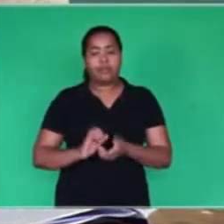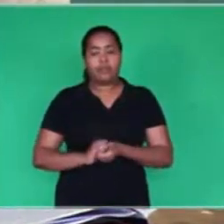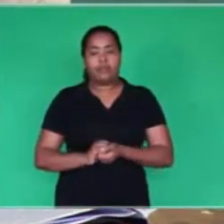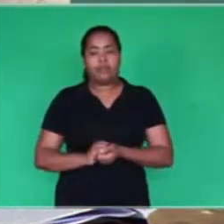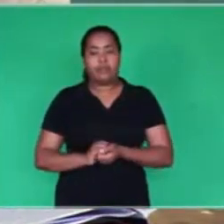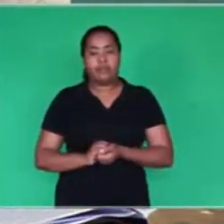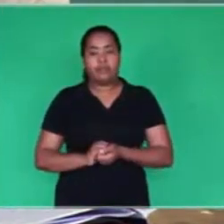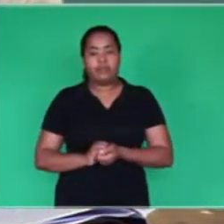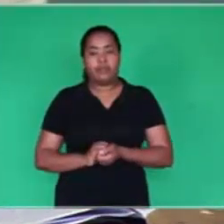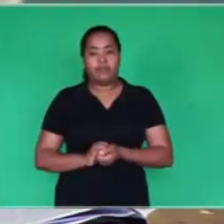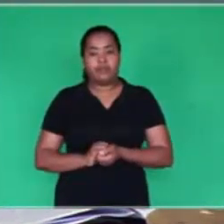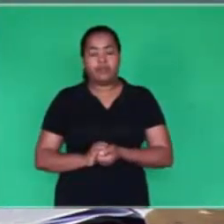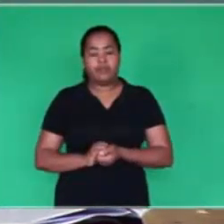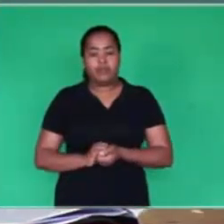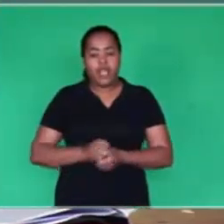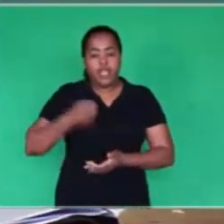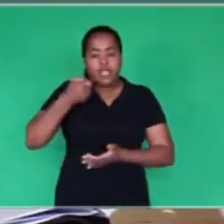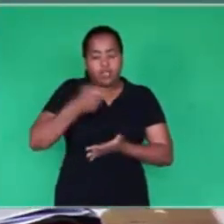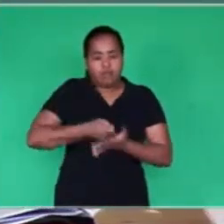1 says,